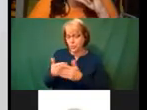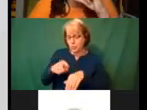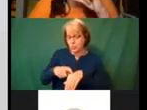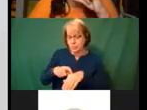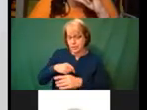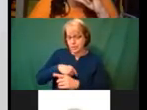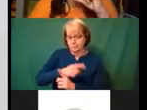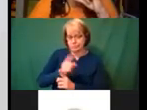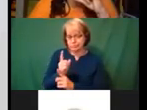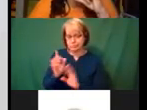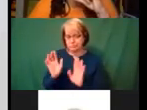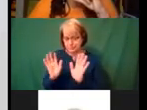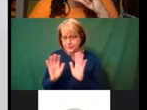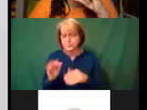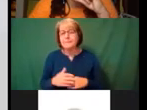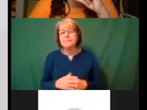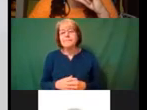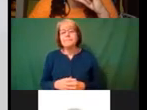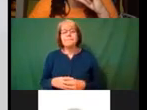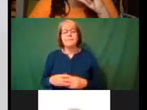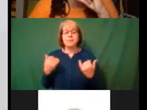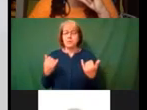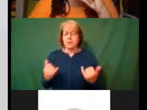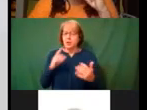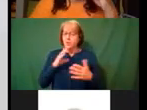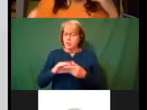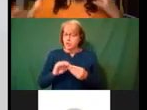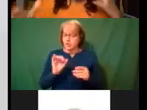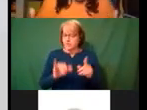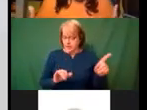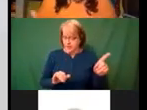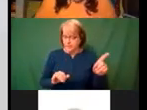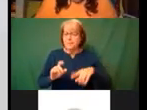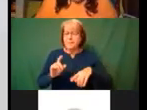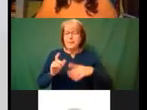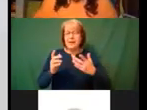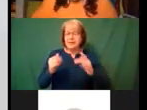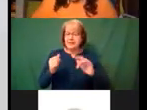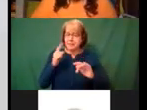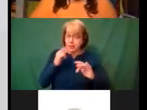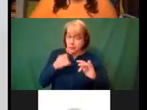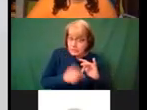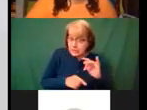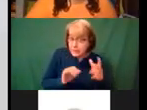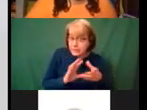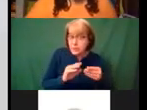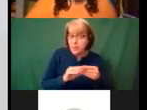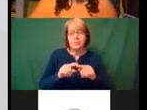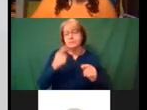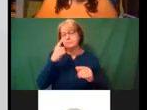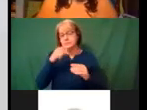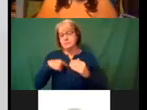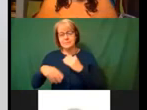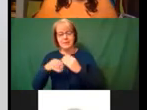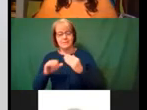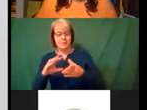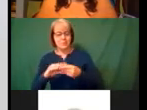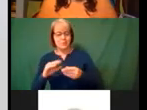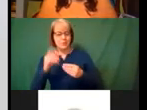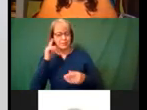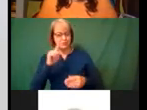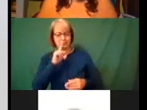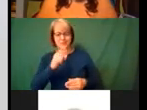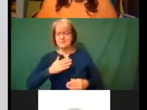I often share this, and I was going to skip it today, but I always want to add this, because these are not my words, and the experience of